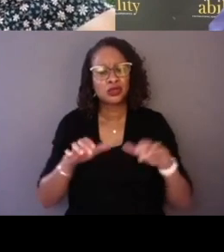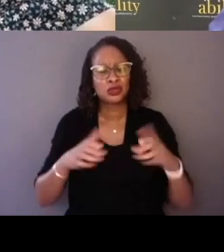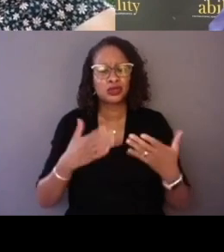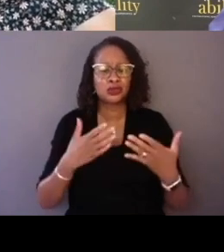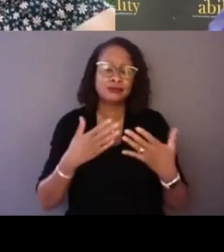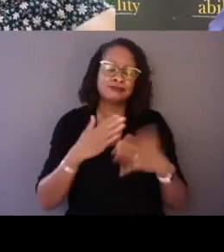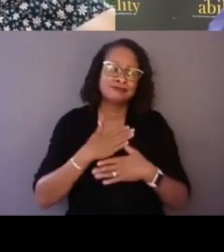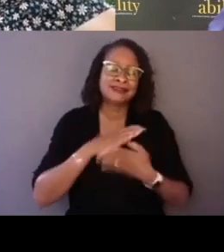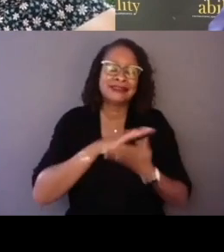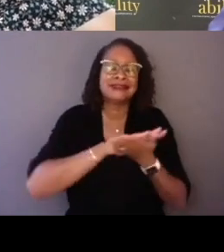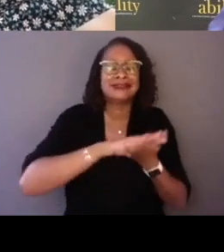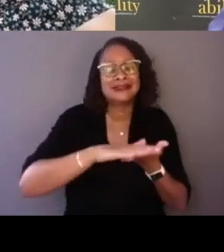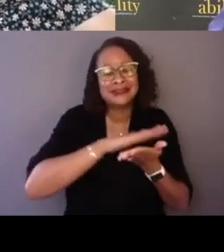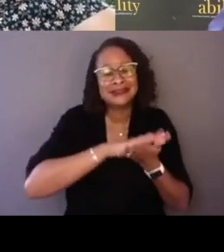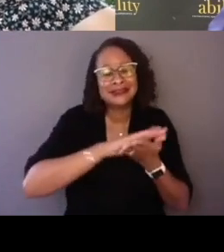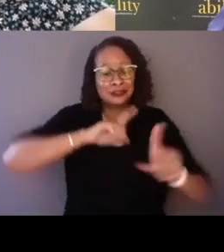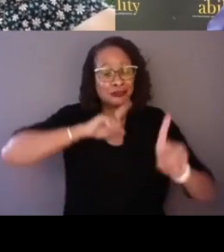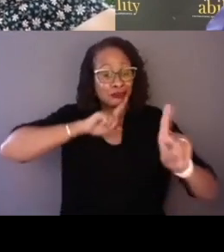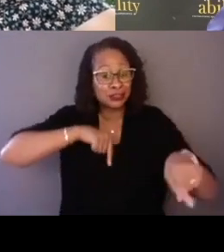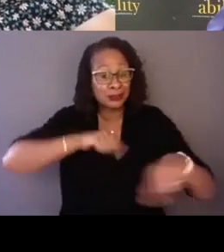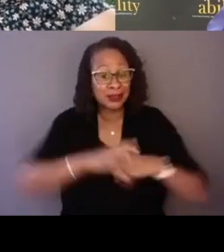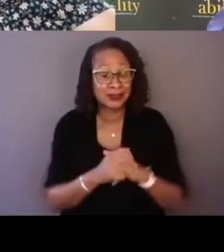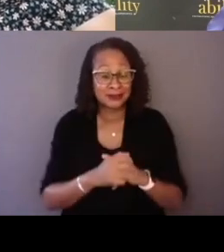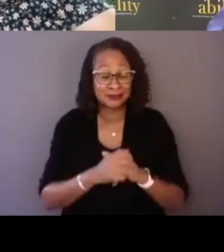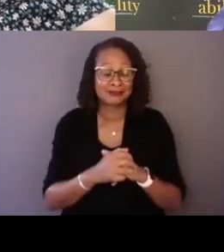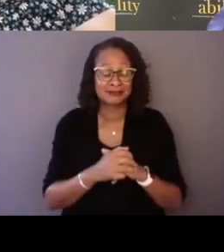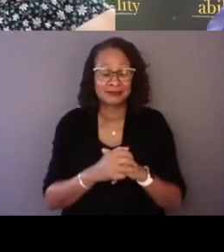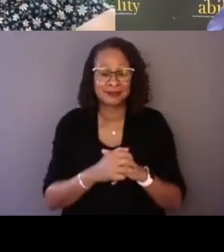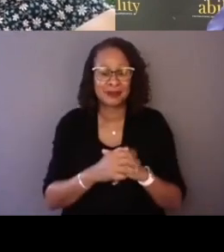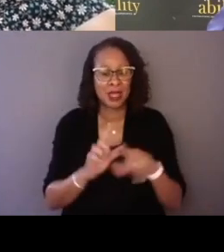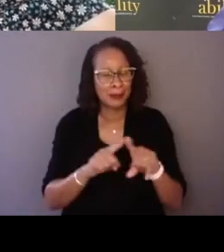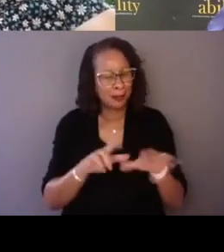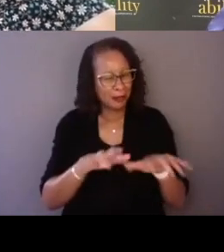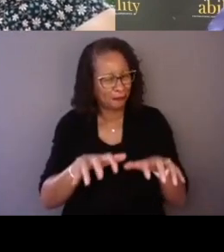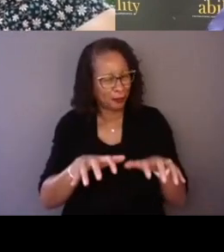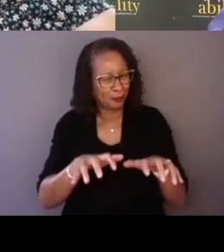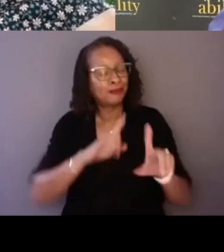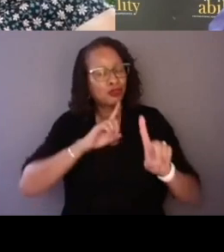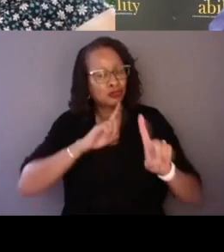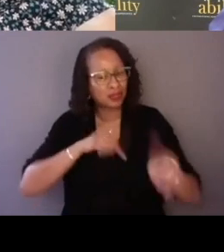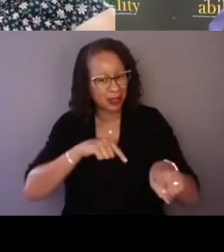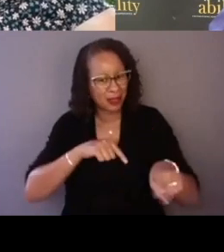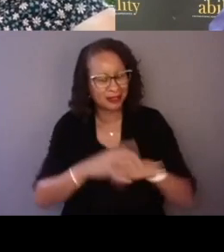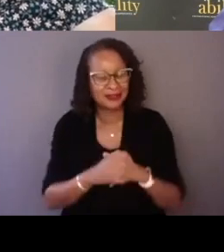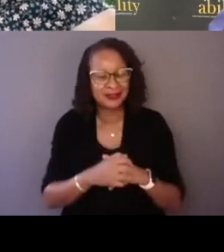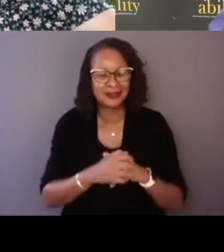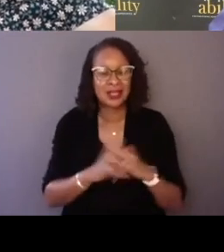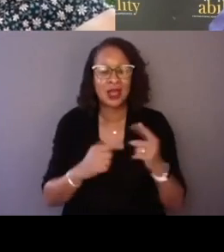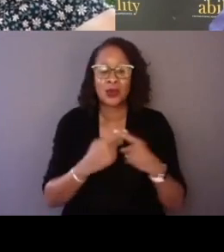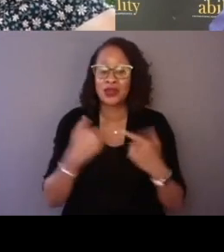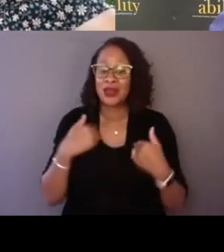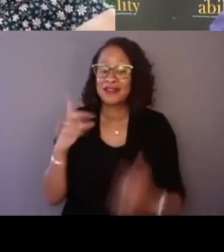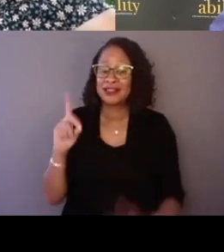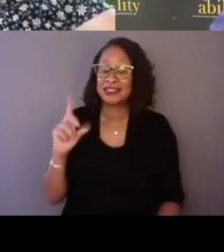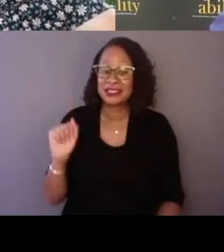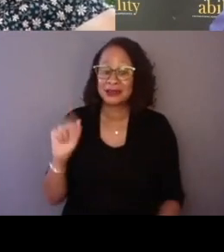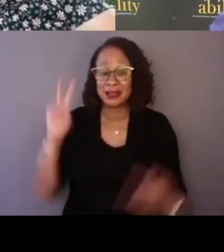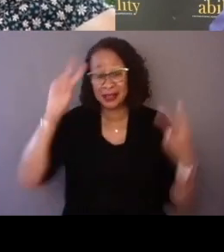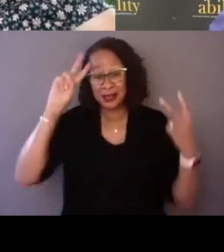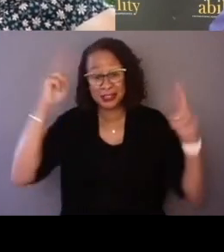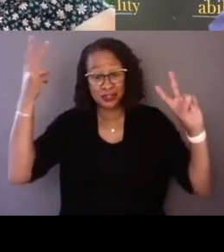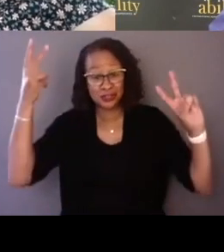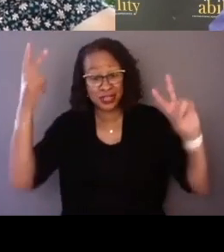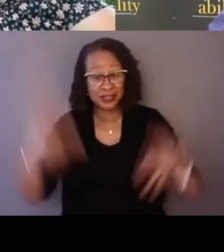respond? What are some ways that you graciously but firmly respond when there's a disability